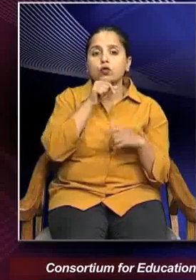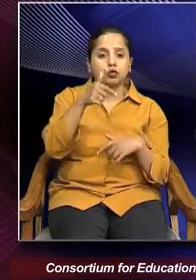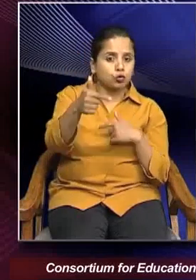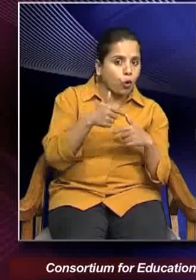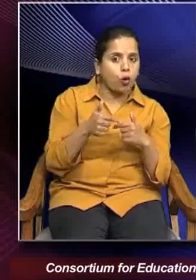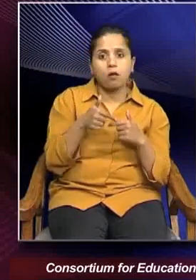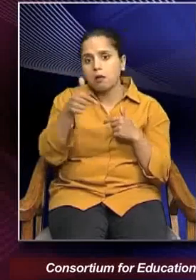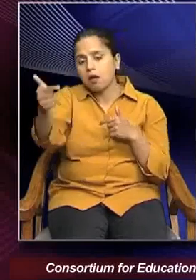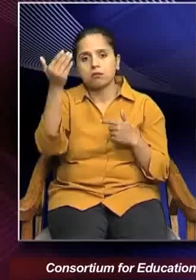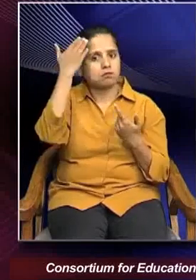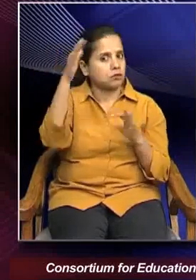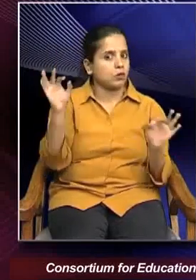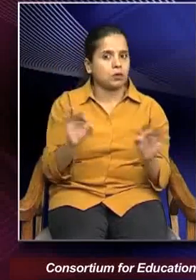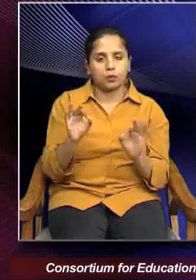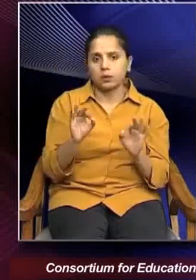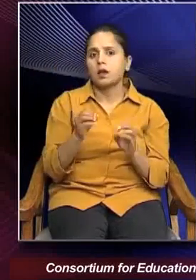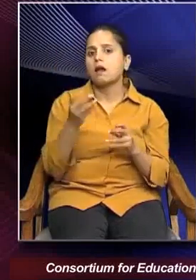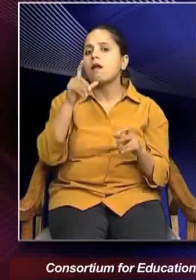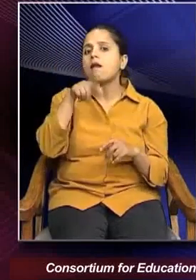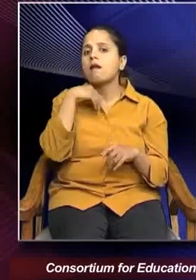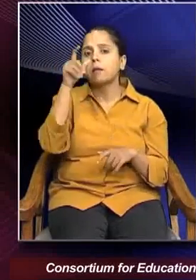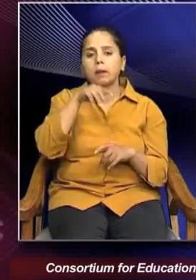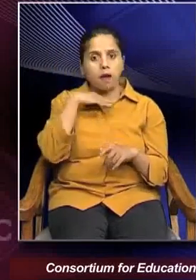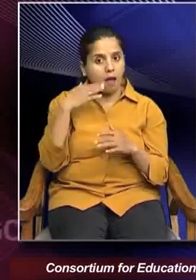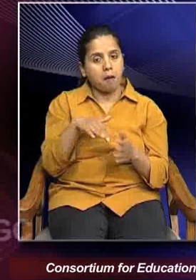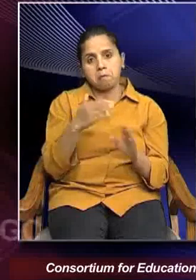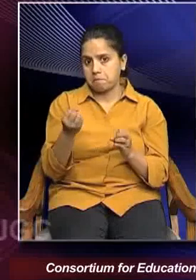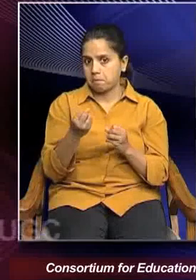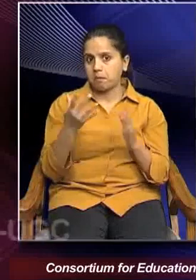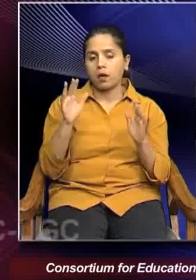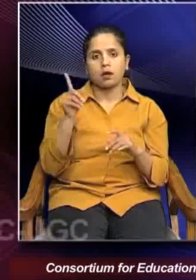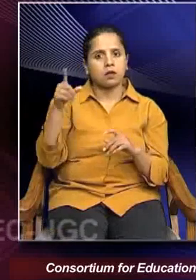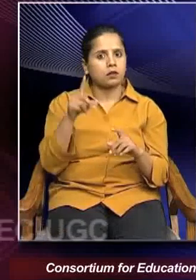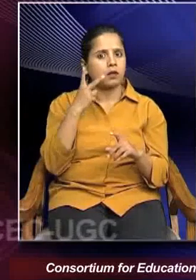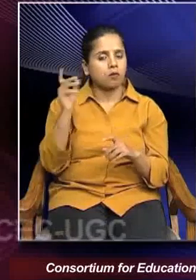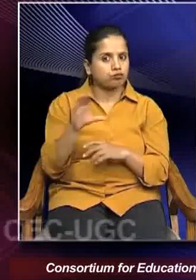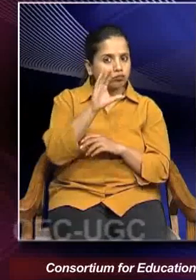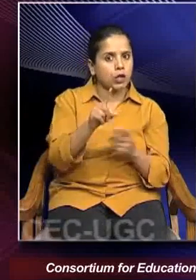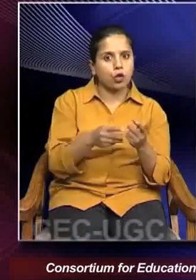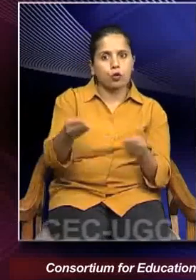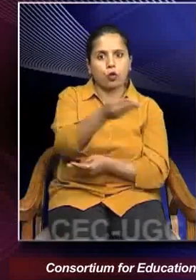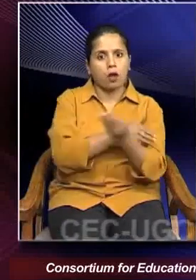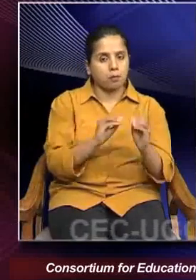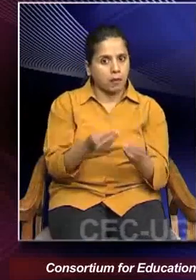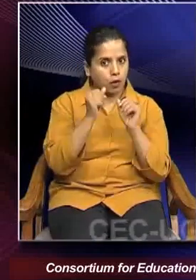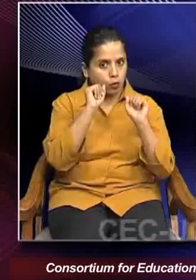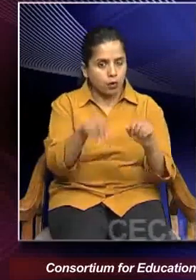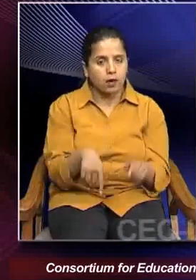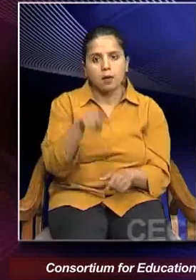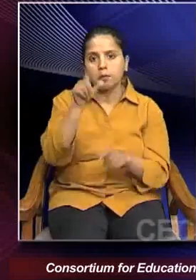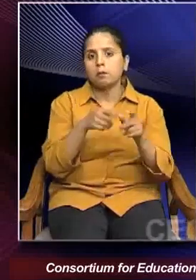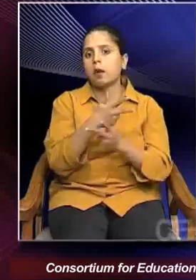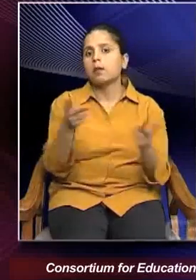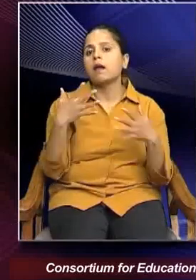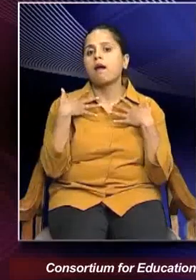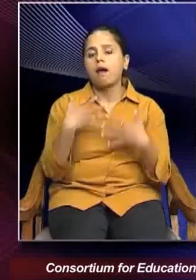there is a huge scope for investment into their economic prosperity, into their public health